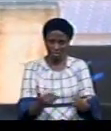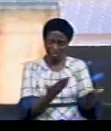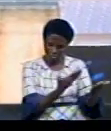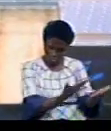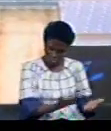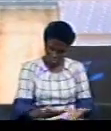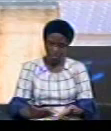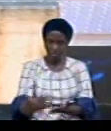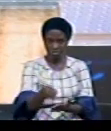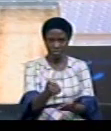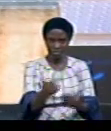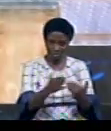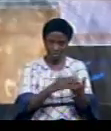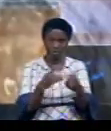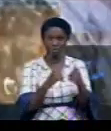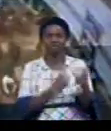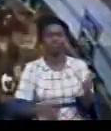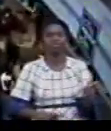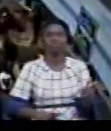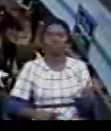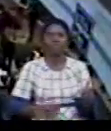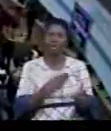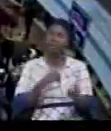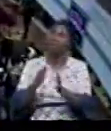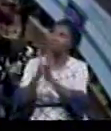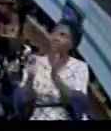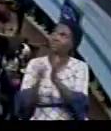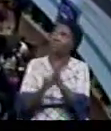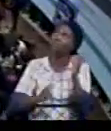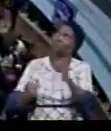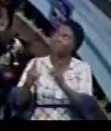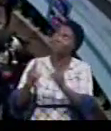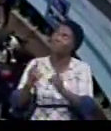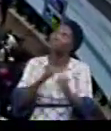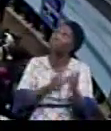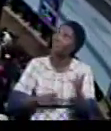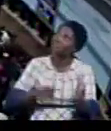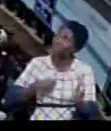in my foolishness, I went away from you.